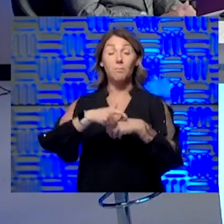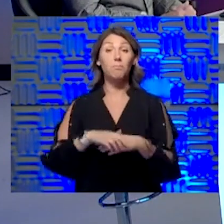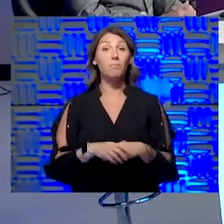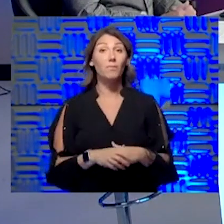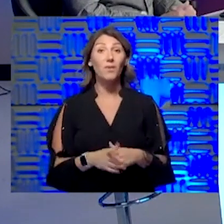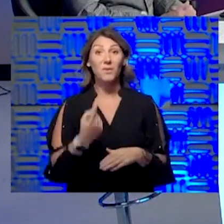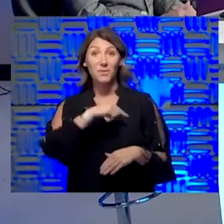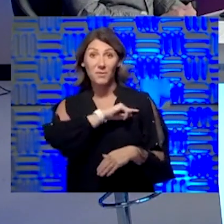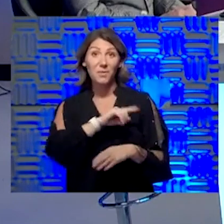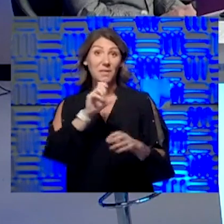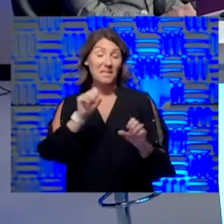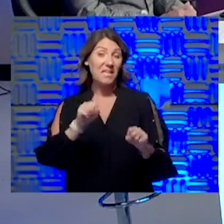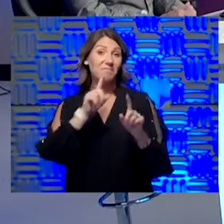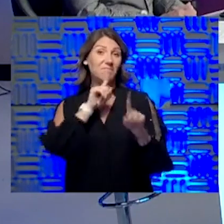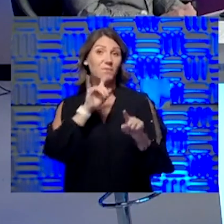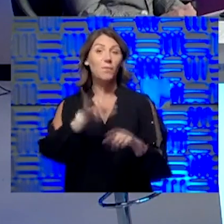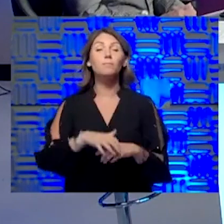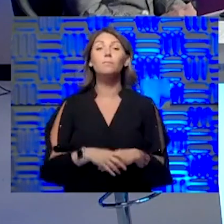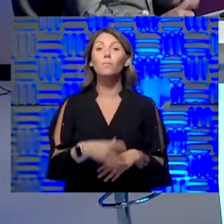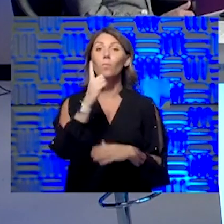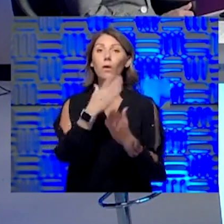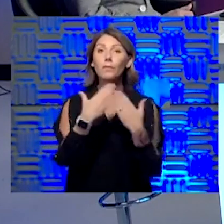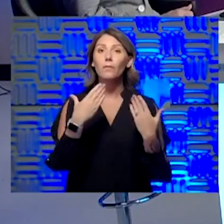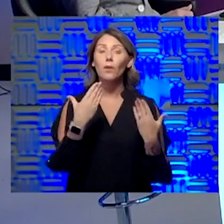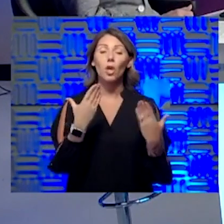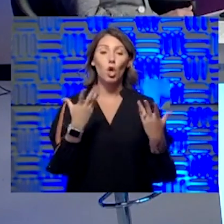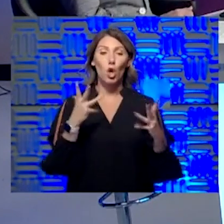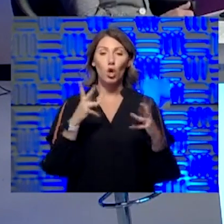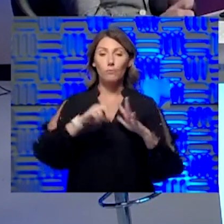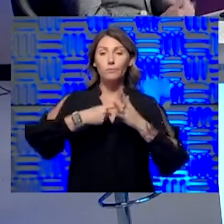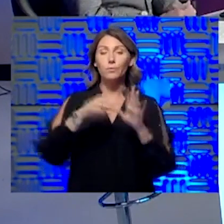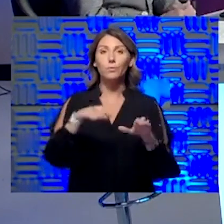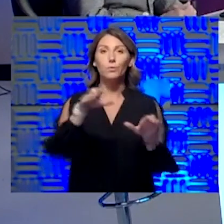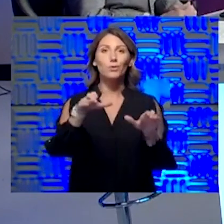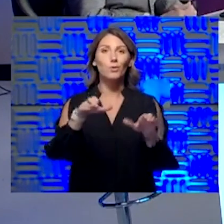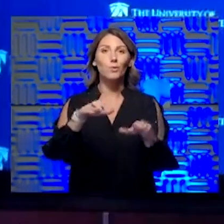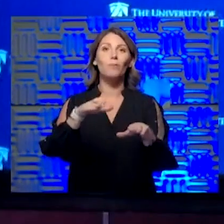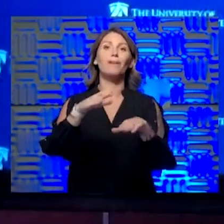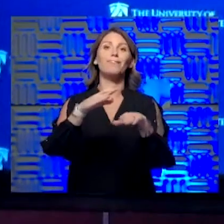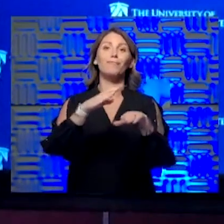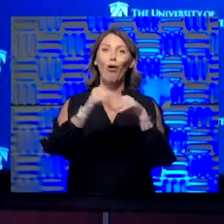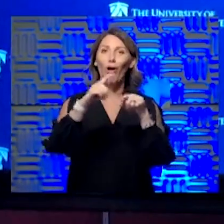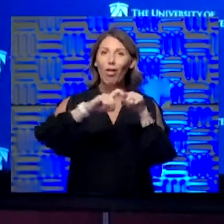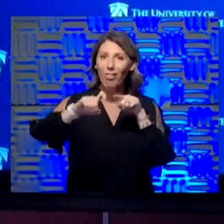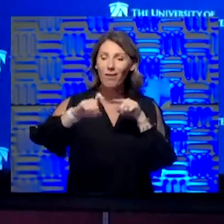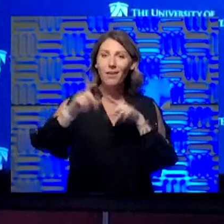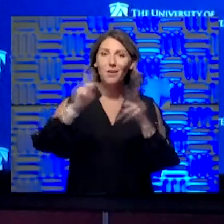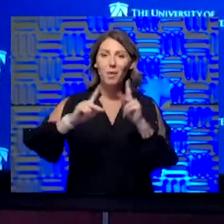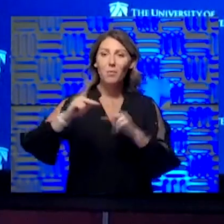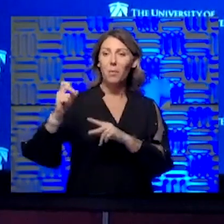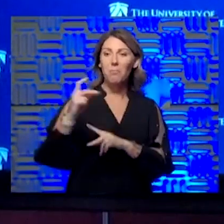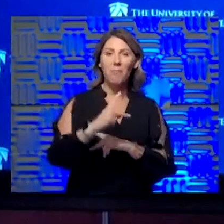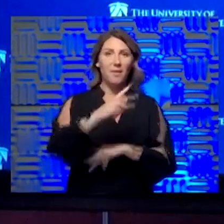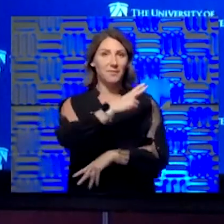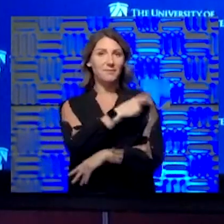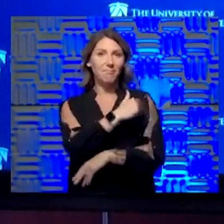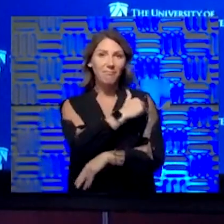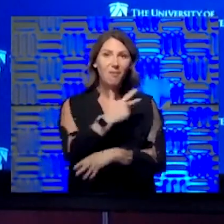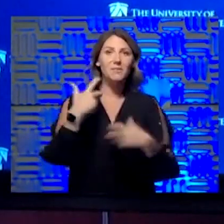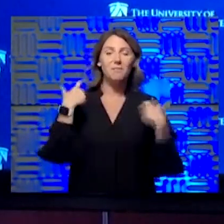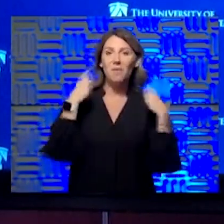every phase of our plan is to reinforce those smart things that you have to be doing and conscious of at all times,